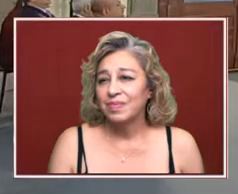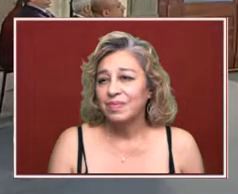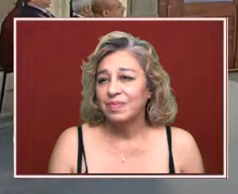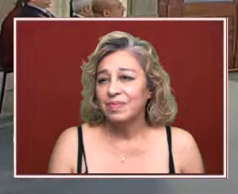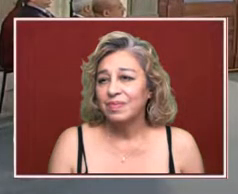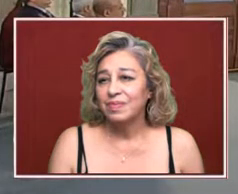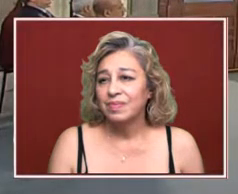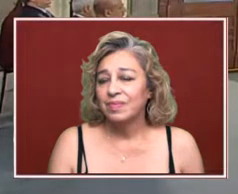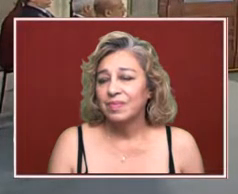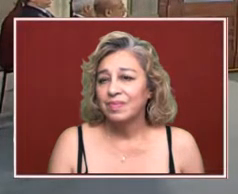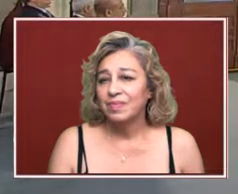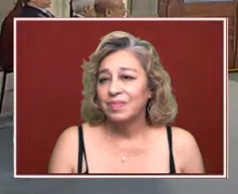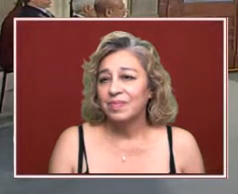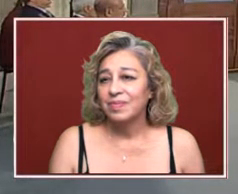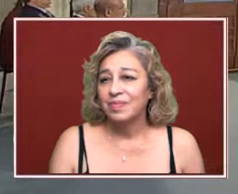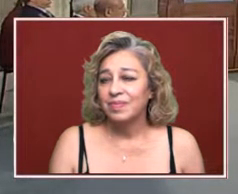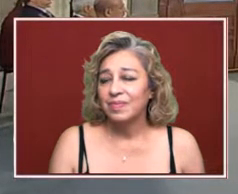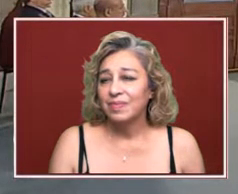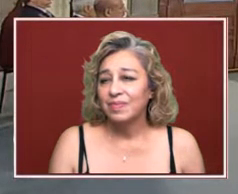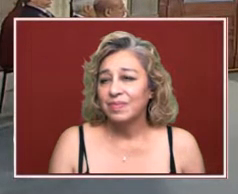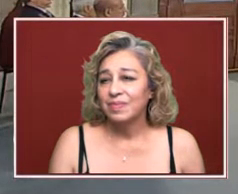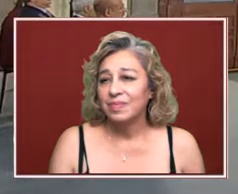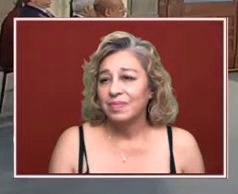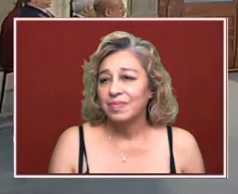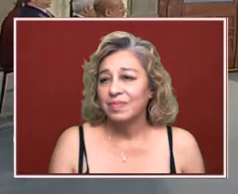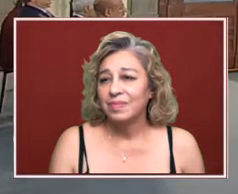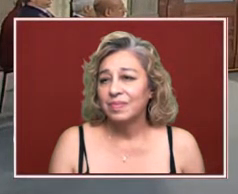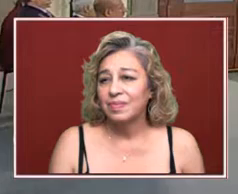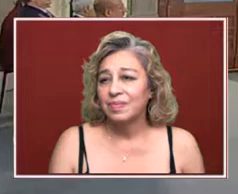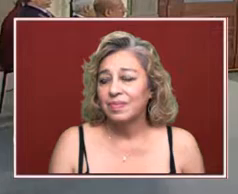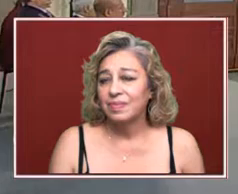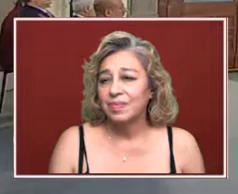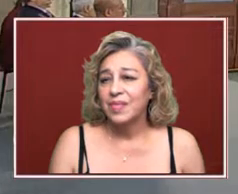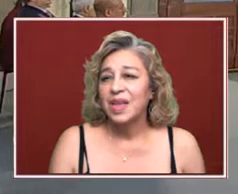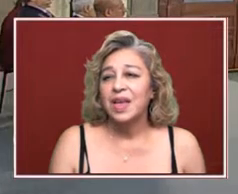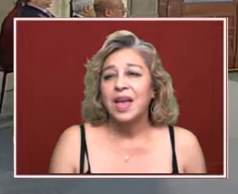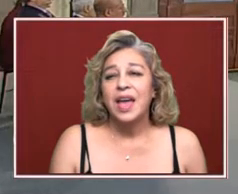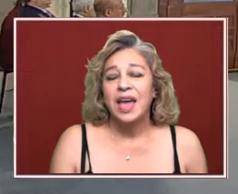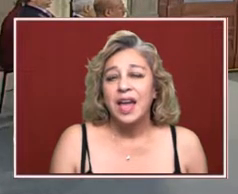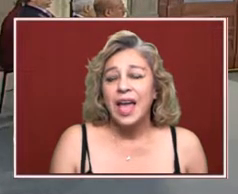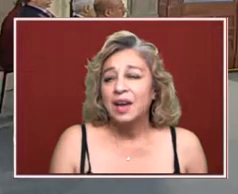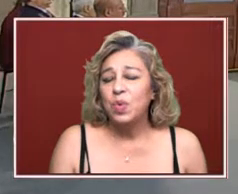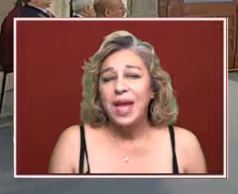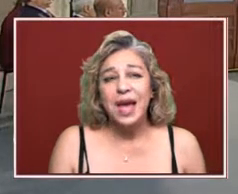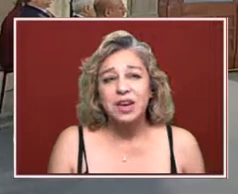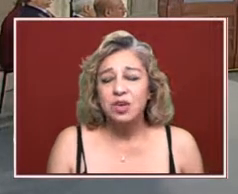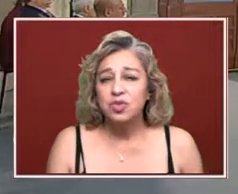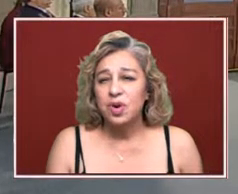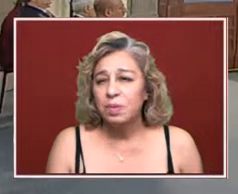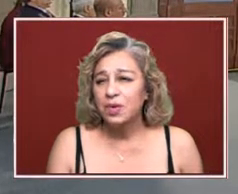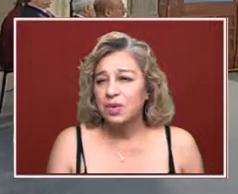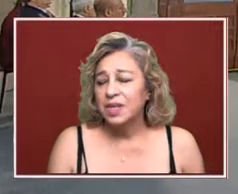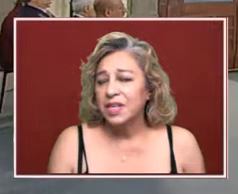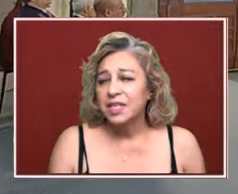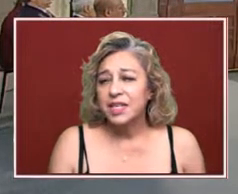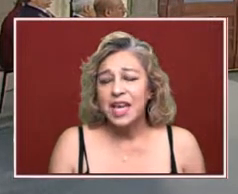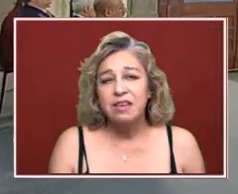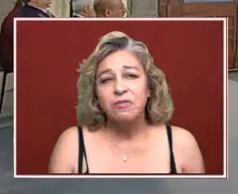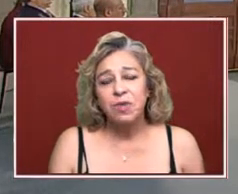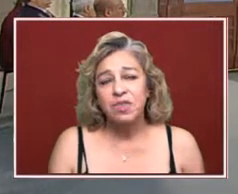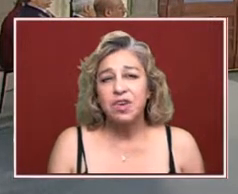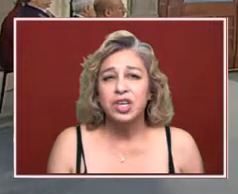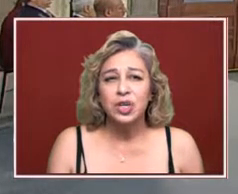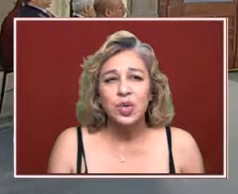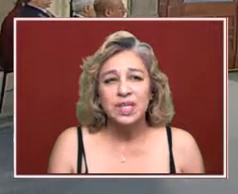nuestras tareas de ejecutar. And we had no trouble